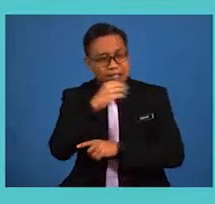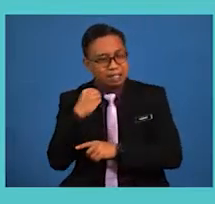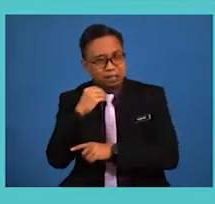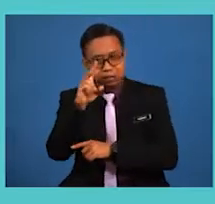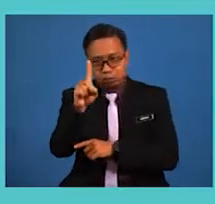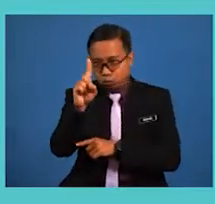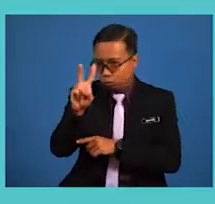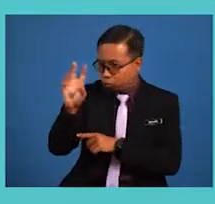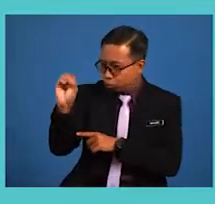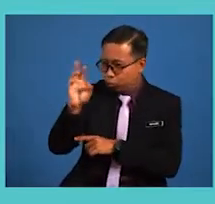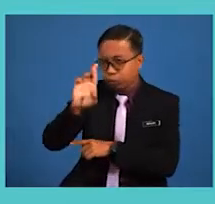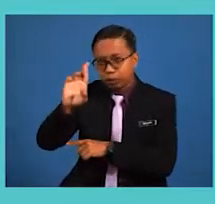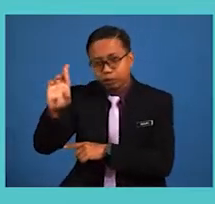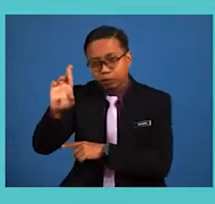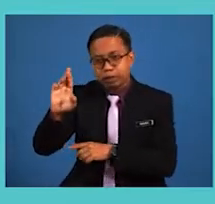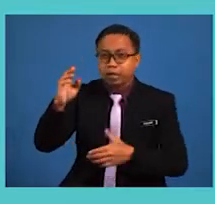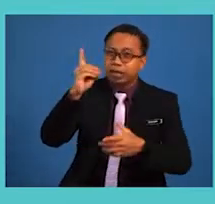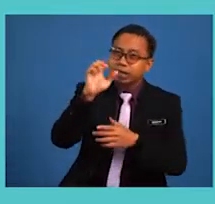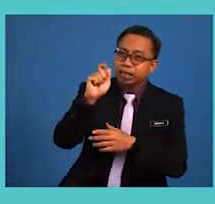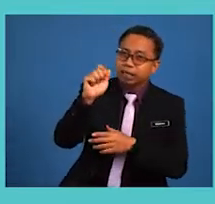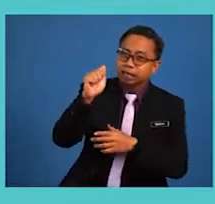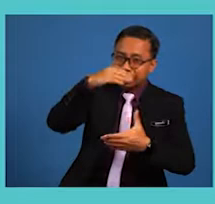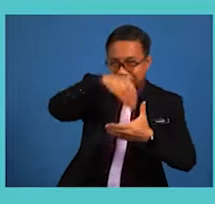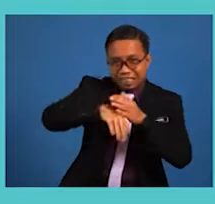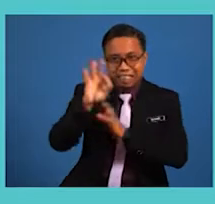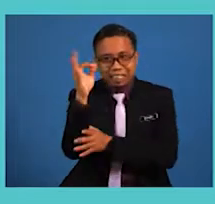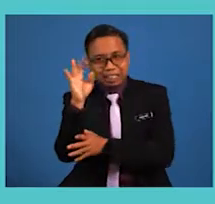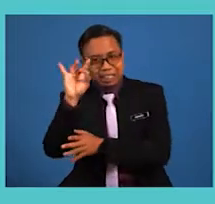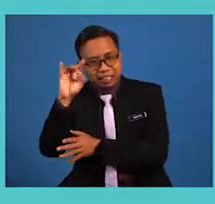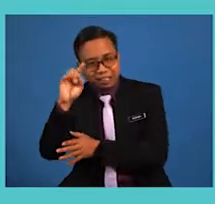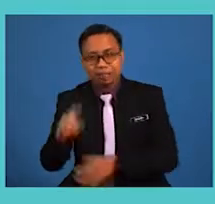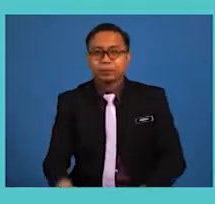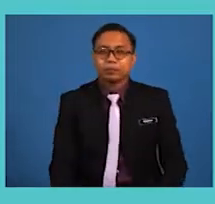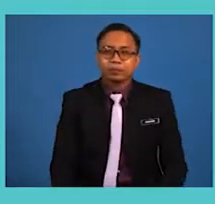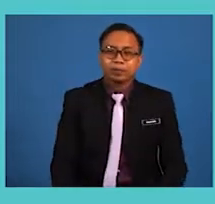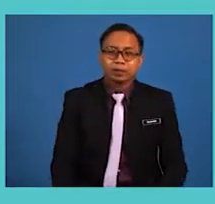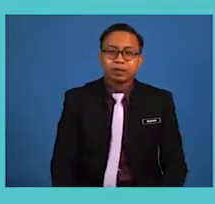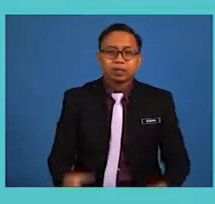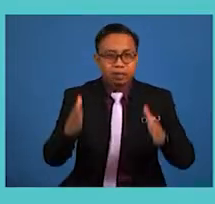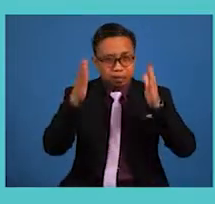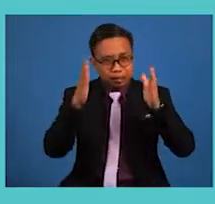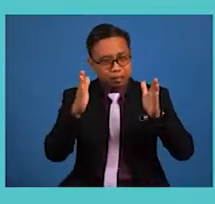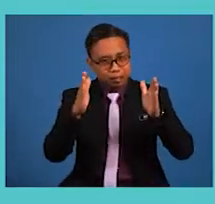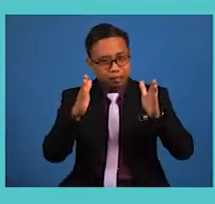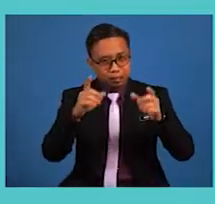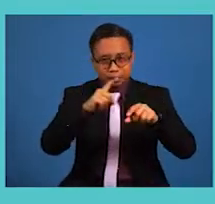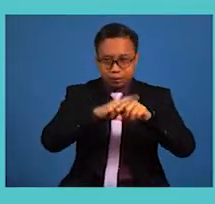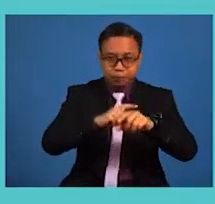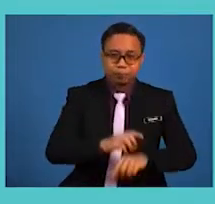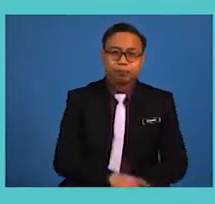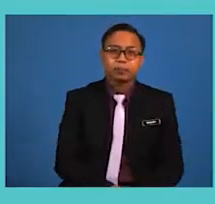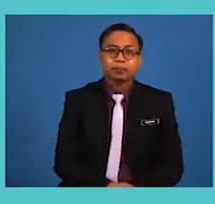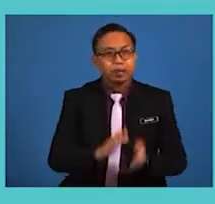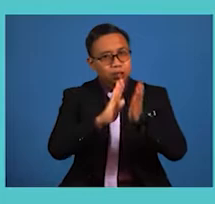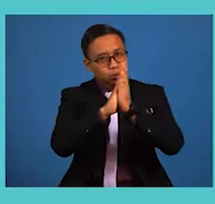120,000, this is another data, in 1980, this is another time frame.